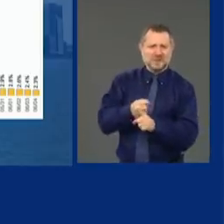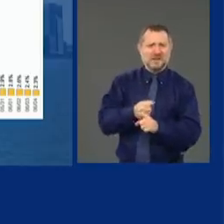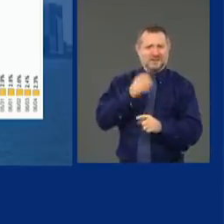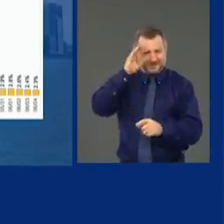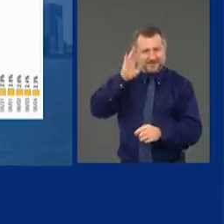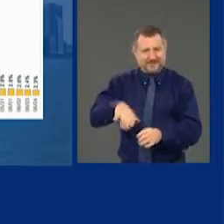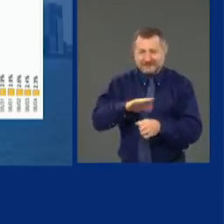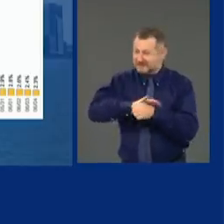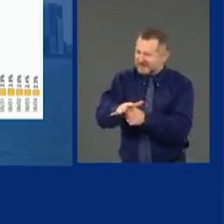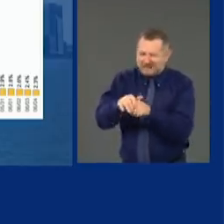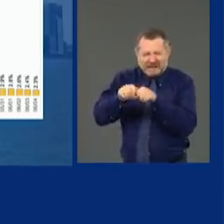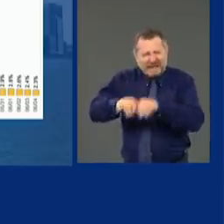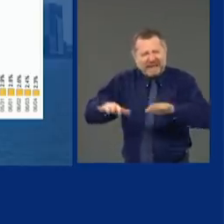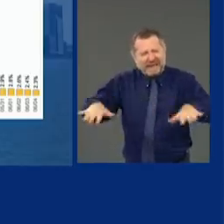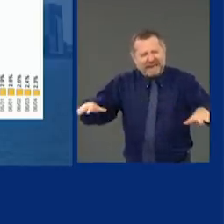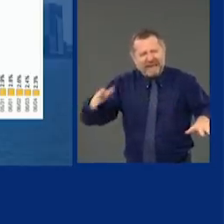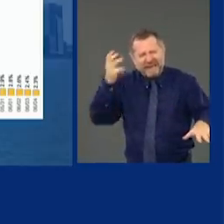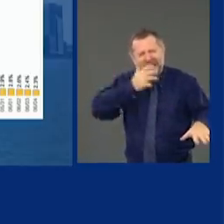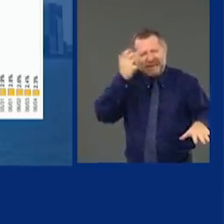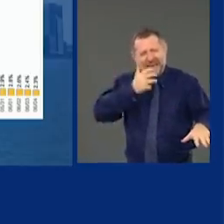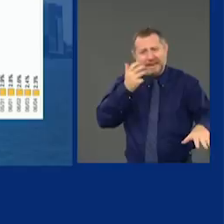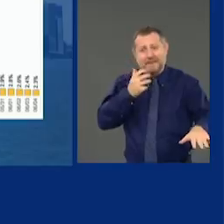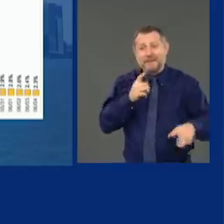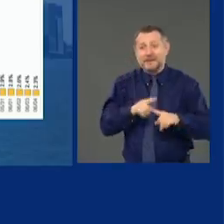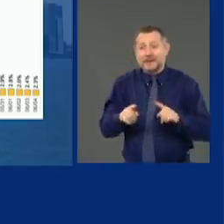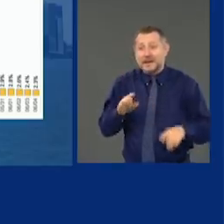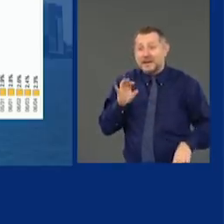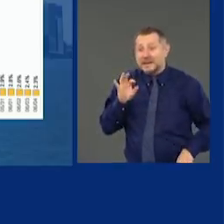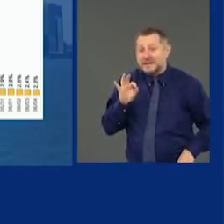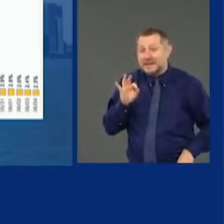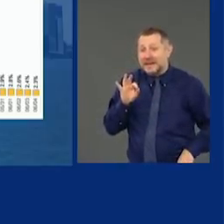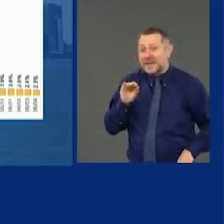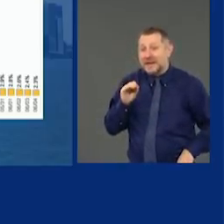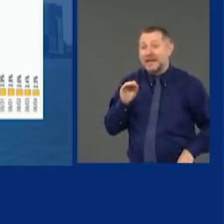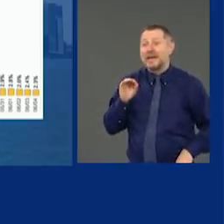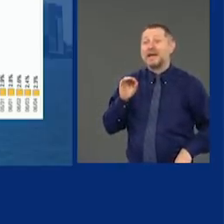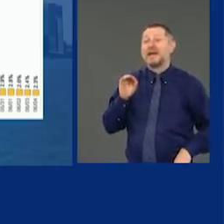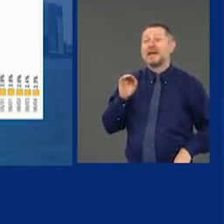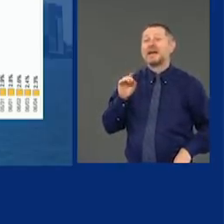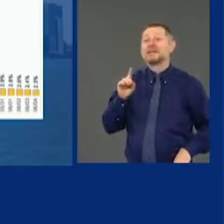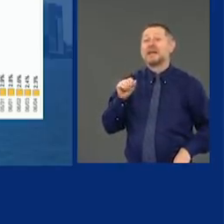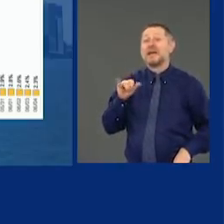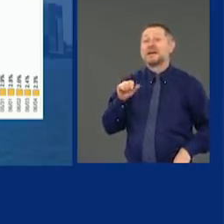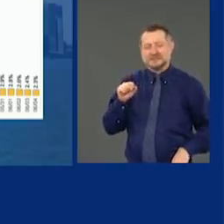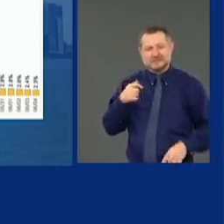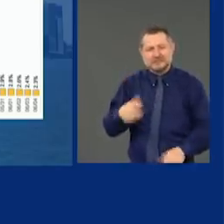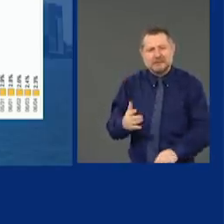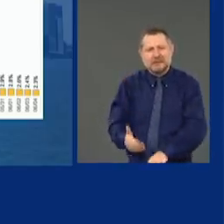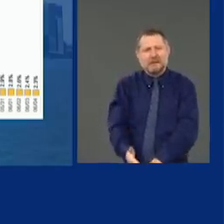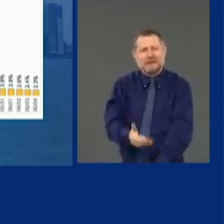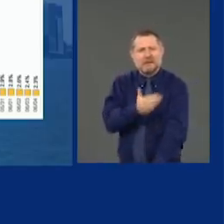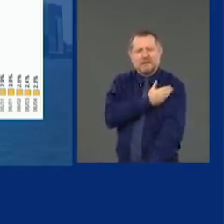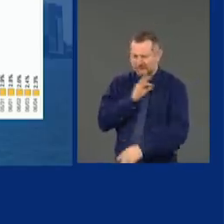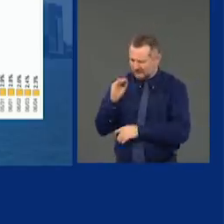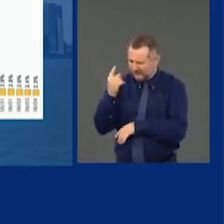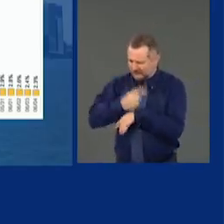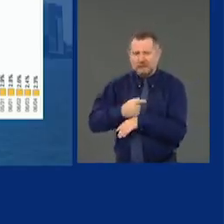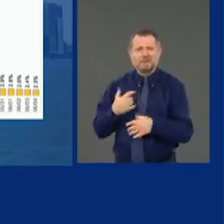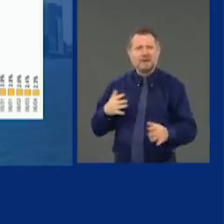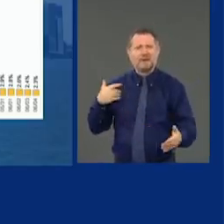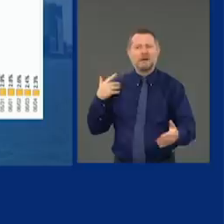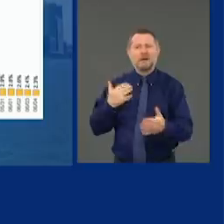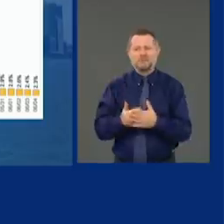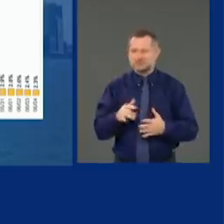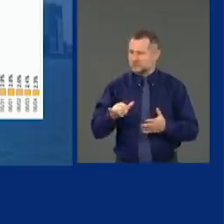in 98 days, we have gotten to a much, much different place. There is no state in the United